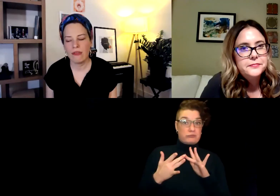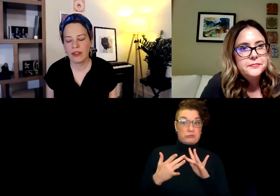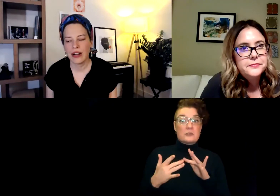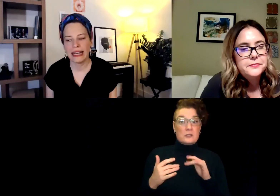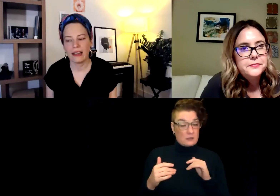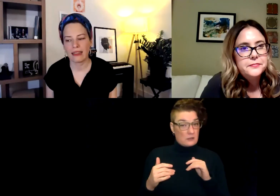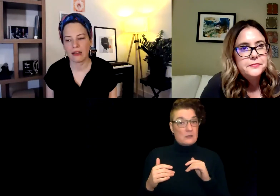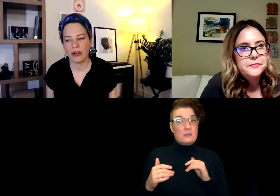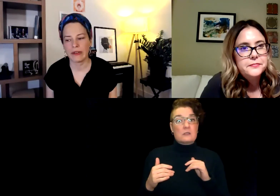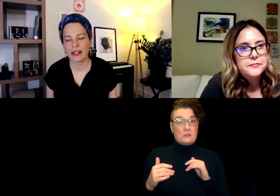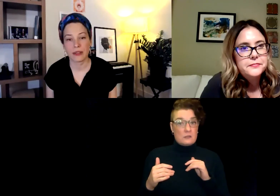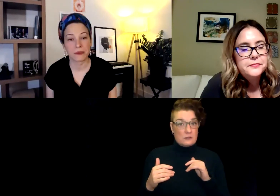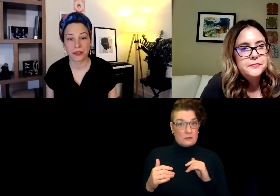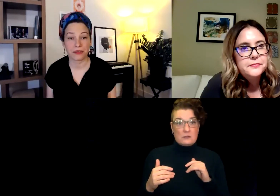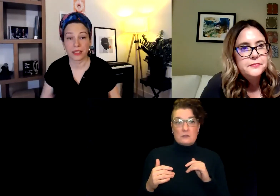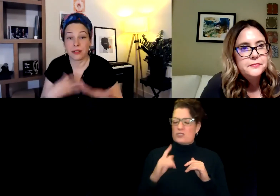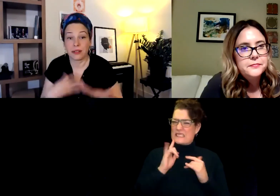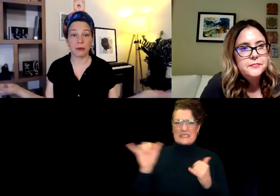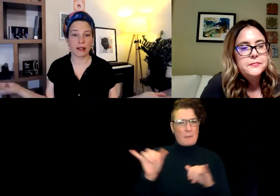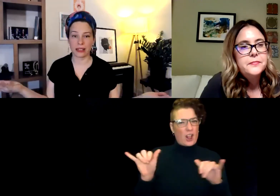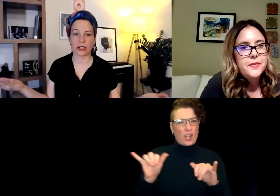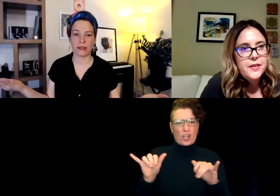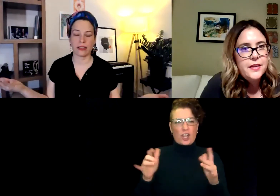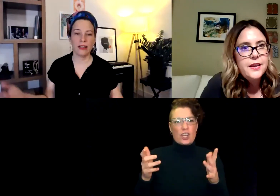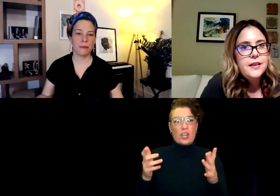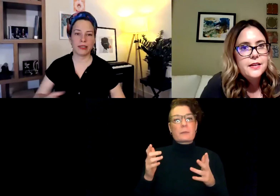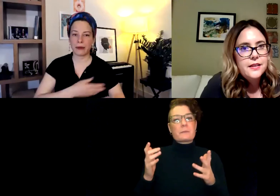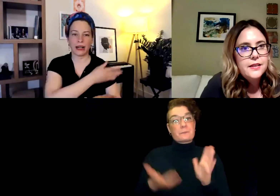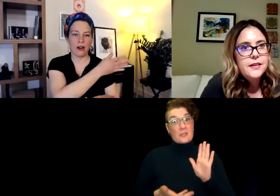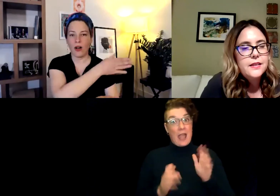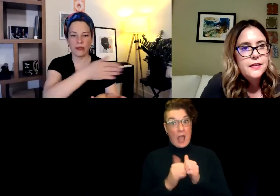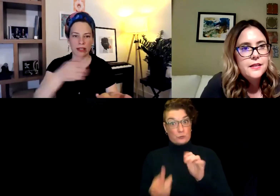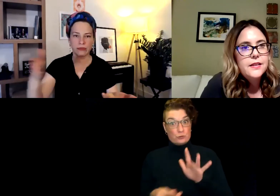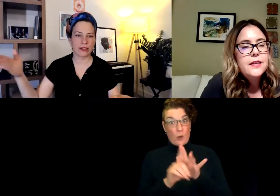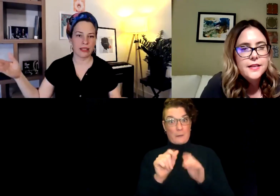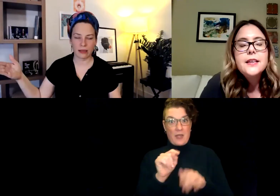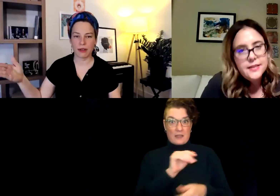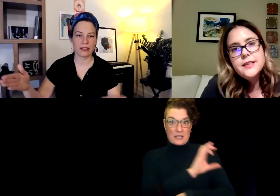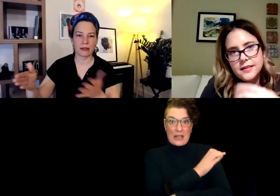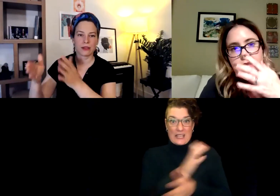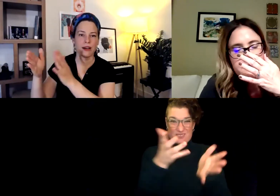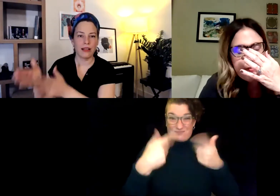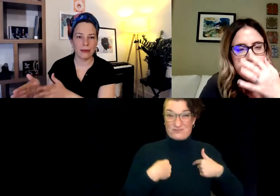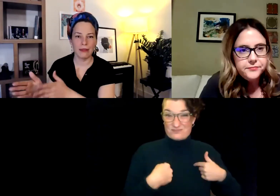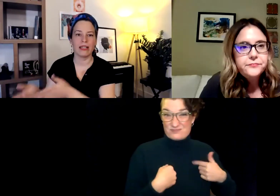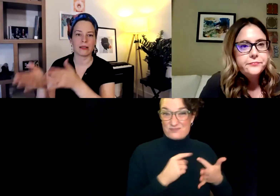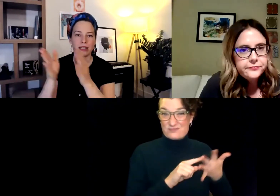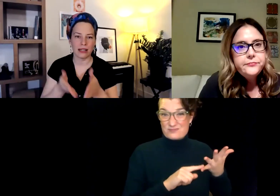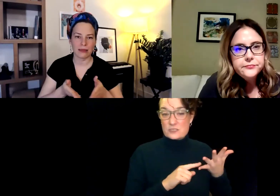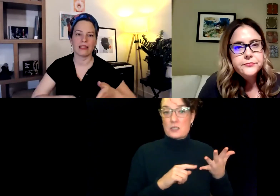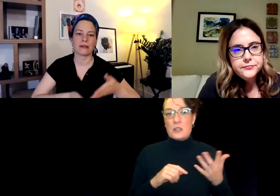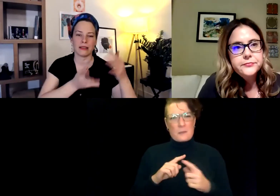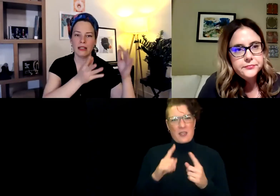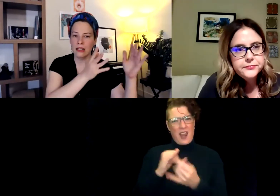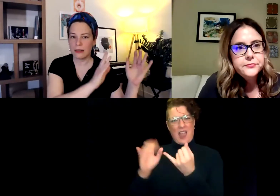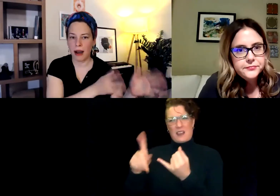had very, very similar, clinical presentations, but they were in all of these different disease communities. They were in the chronic Lyme community, they were in the EDS community,